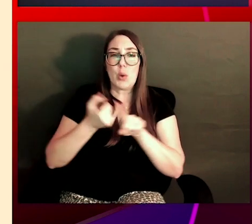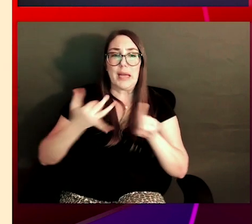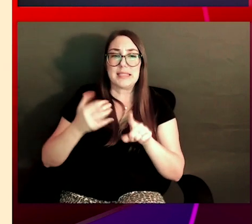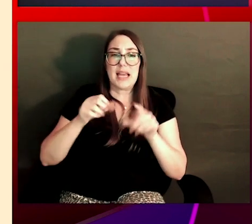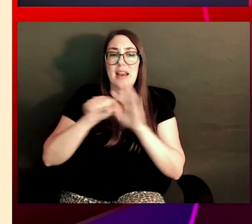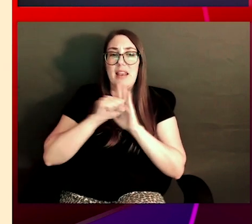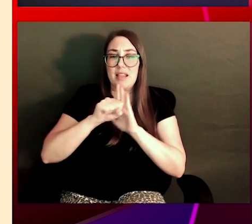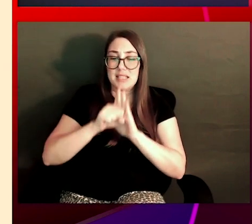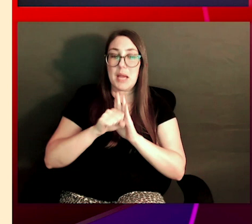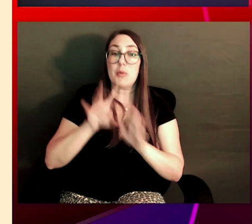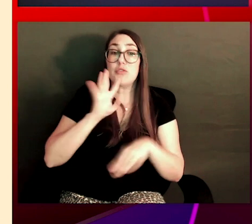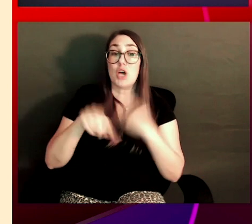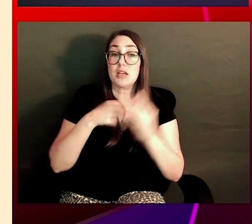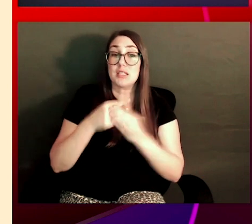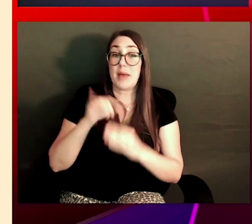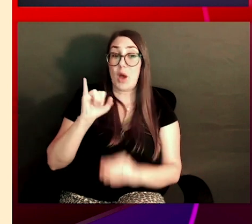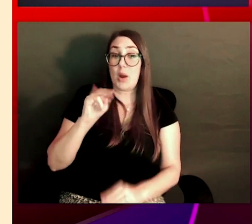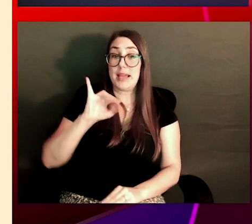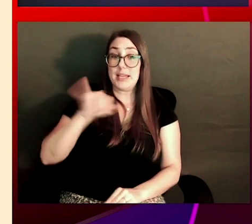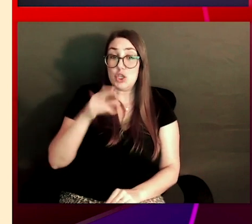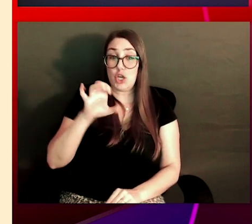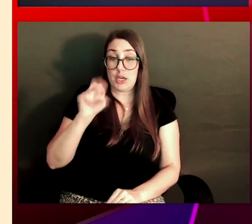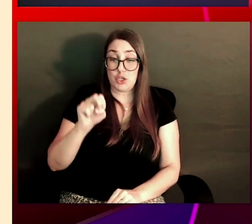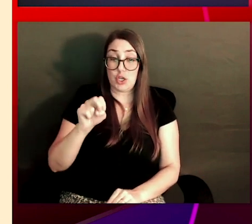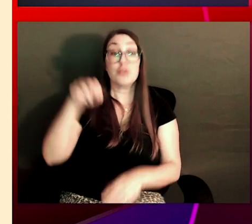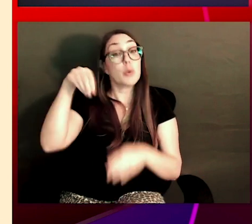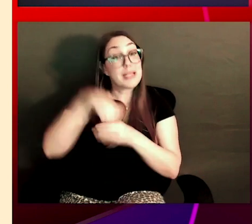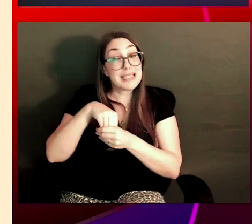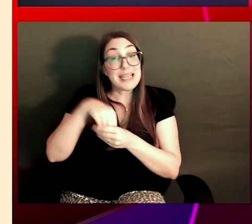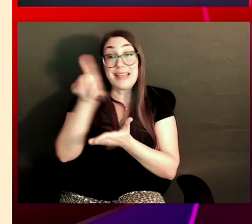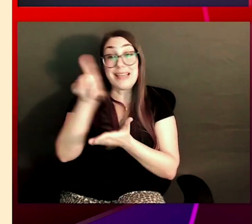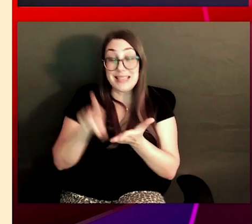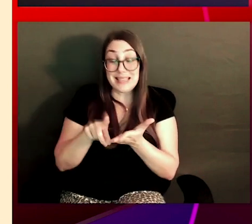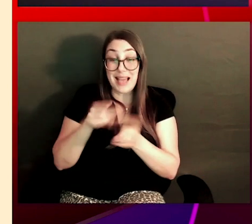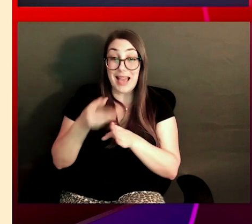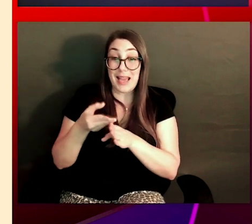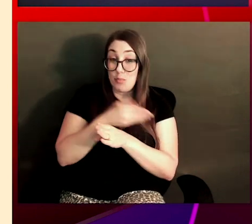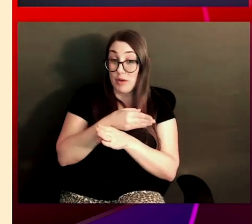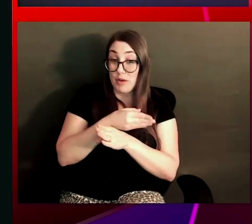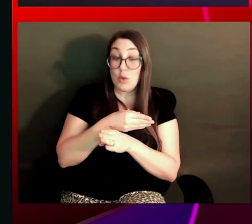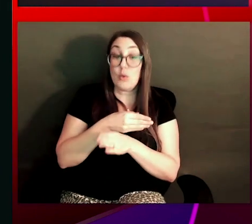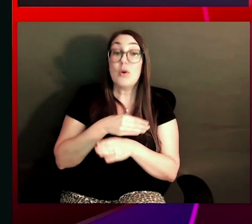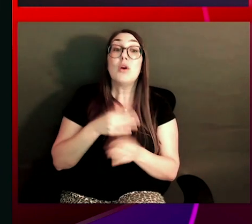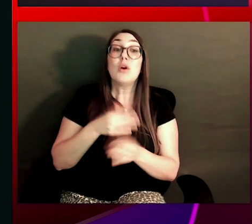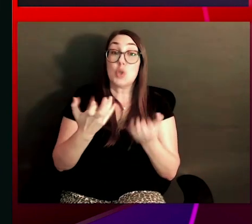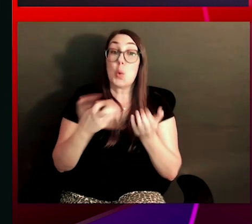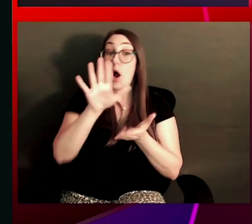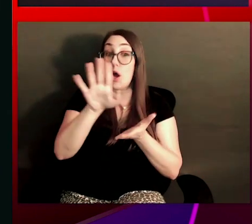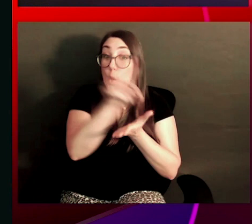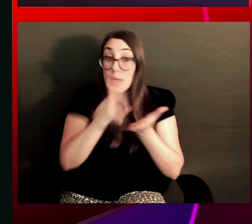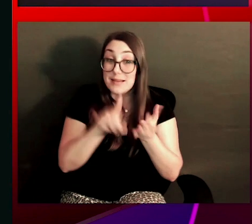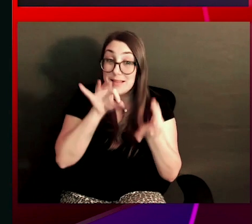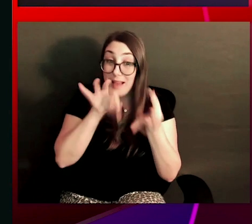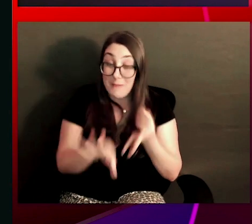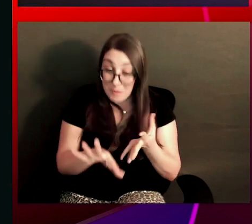injection. Now, this is pre-release. It's in design right now. The team are interested in getting your design feedback. So if you go to the